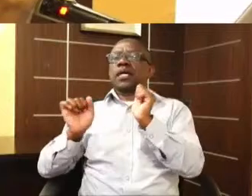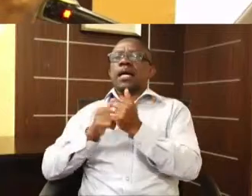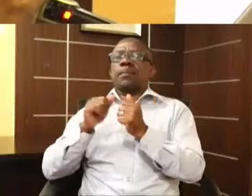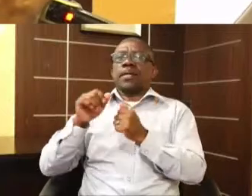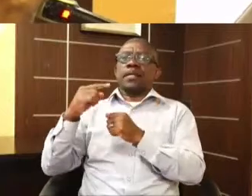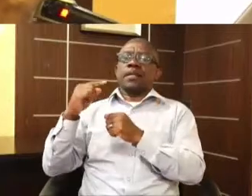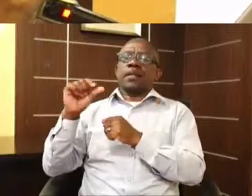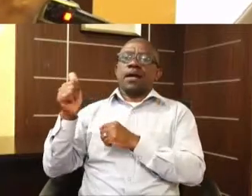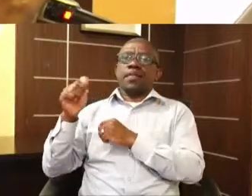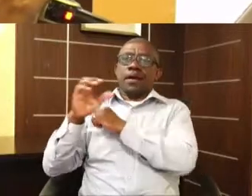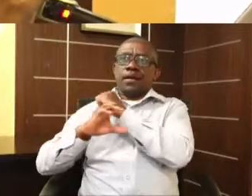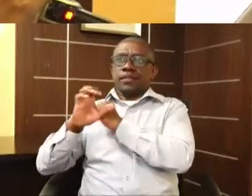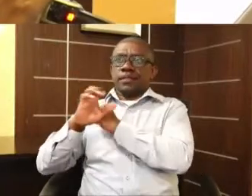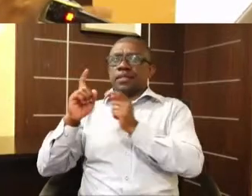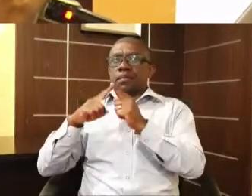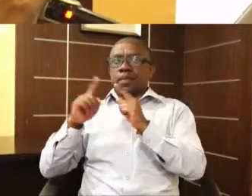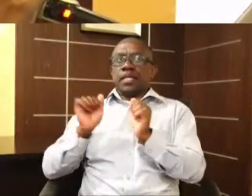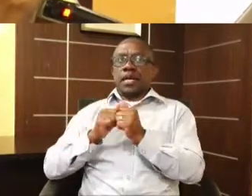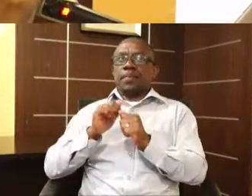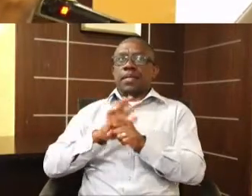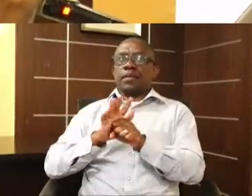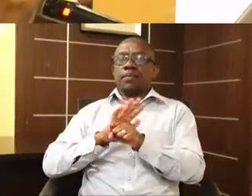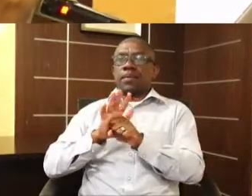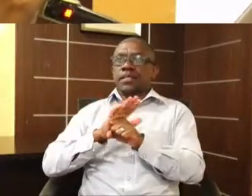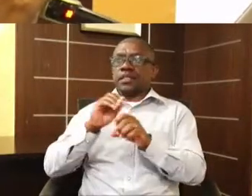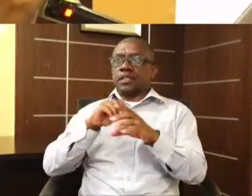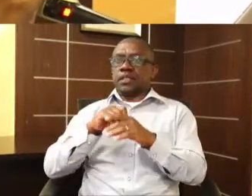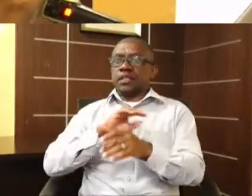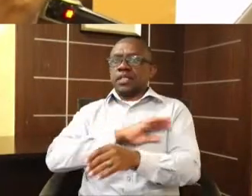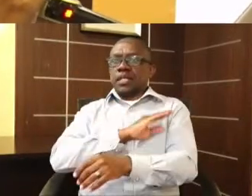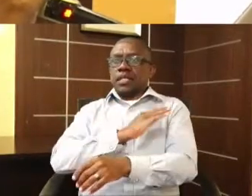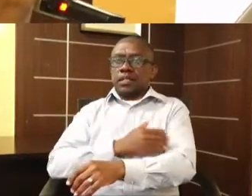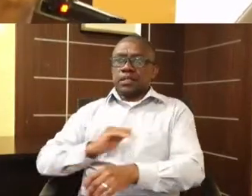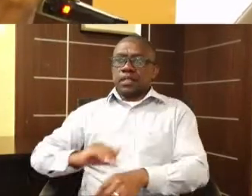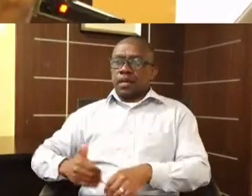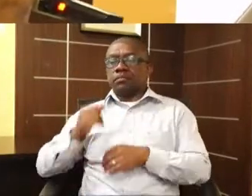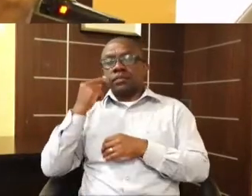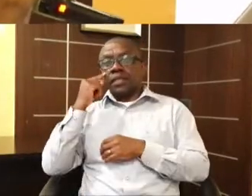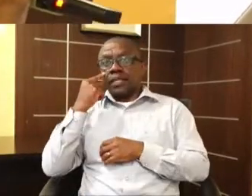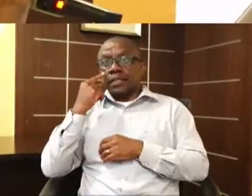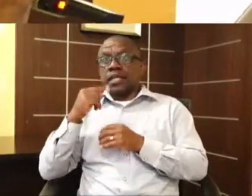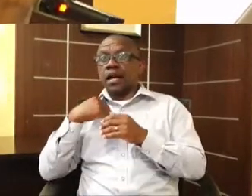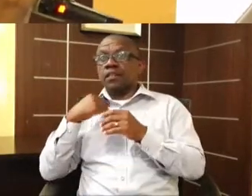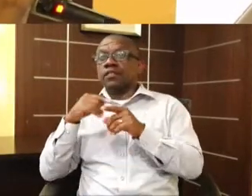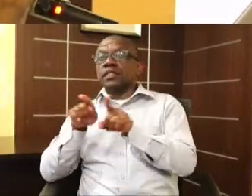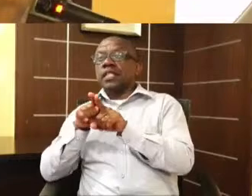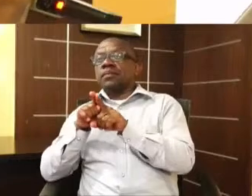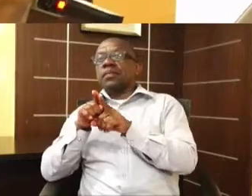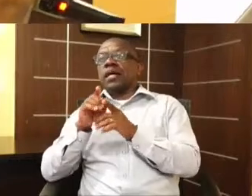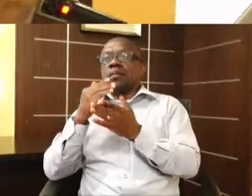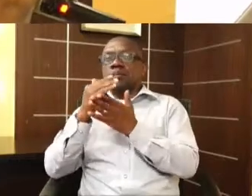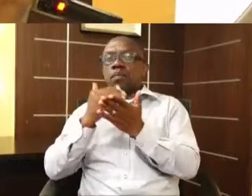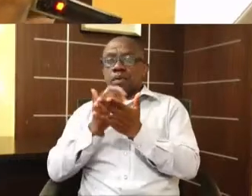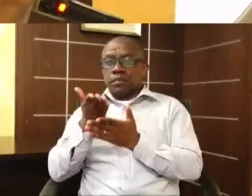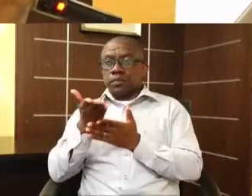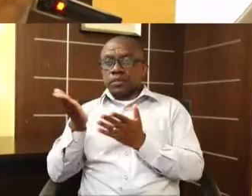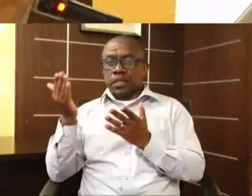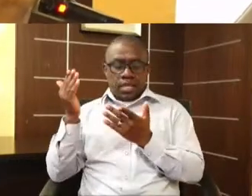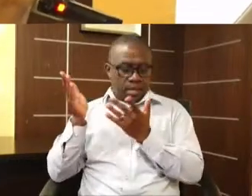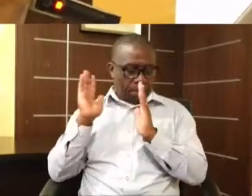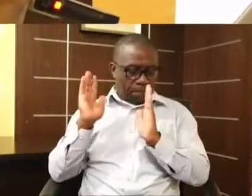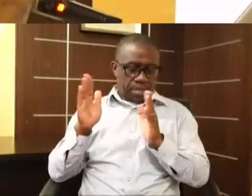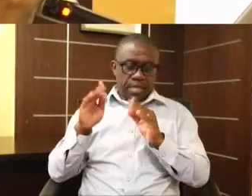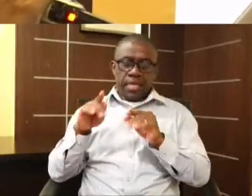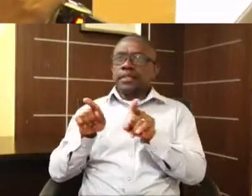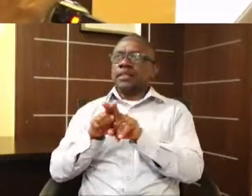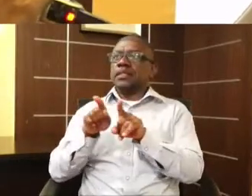countries. But yeah, there's a lot happening in Nigeria and India, and it's because the programs there are larger, like